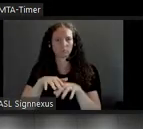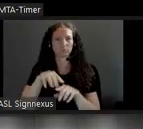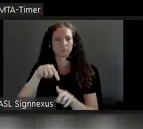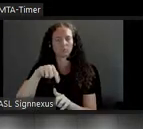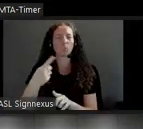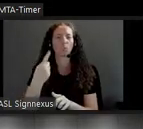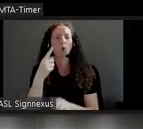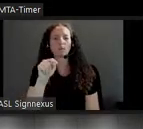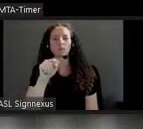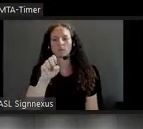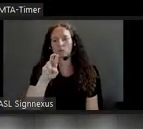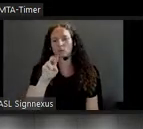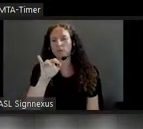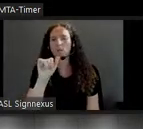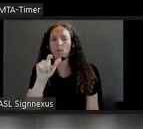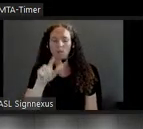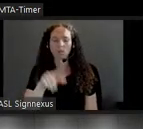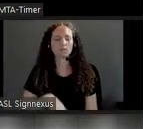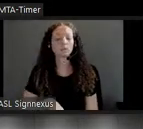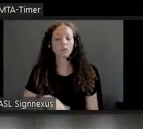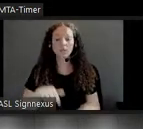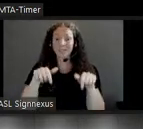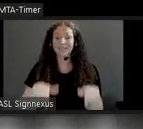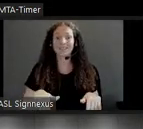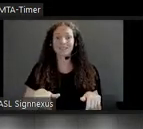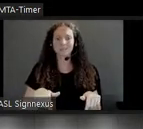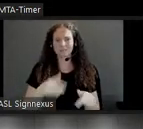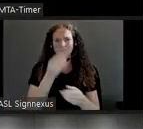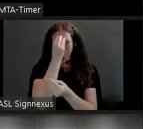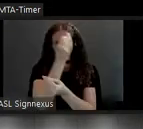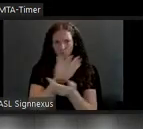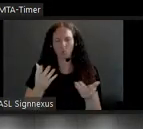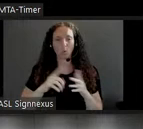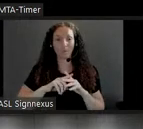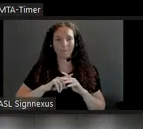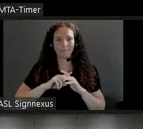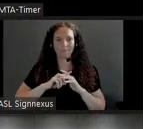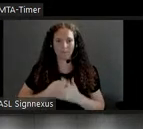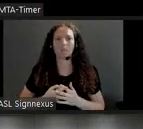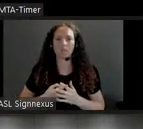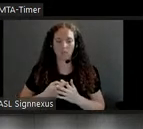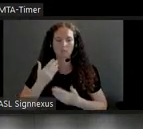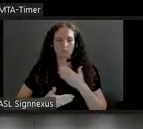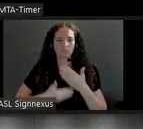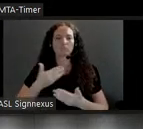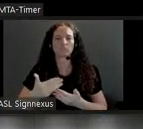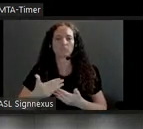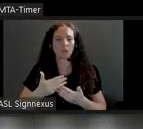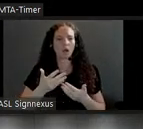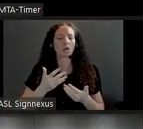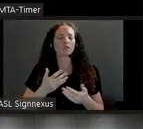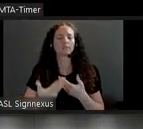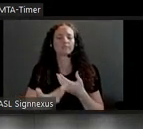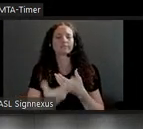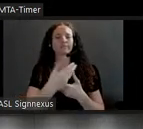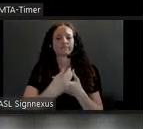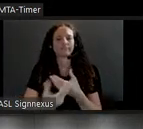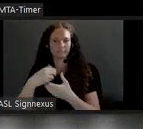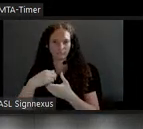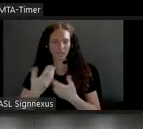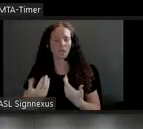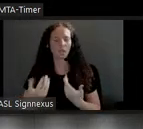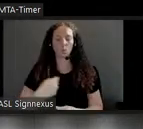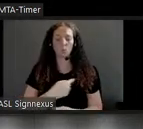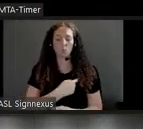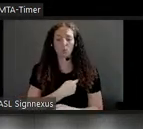remind everyone that, you know, this is really the beginning of our public outreach on this project. You know, we've had a couple of meetings now and we're